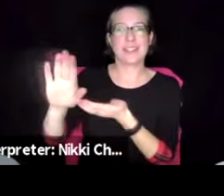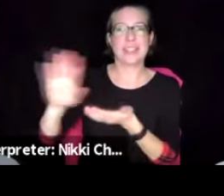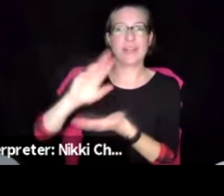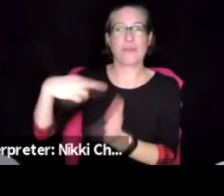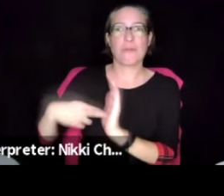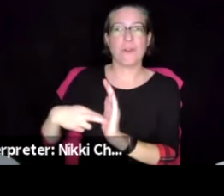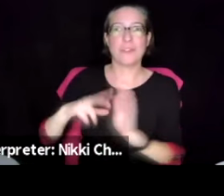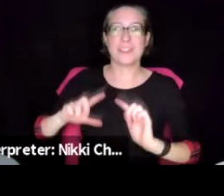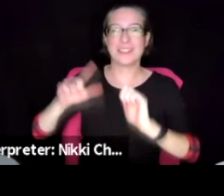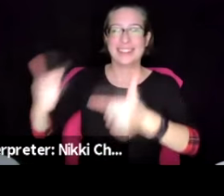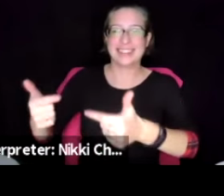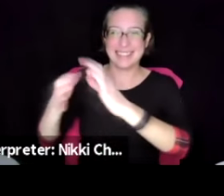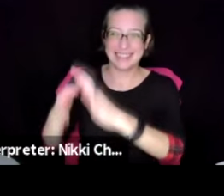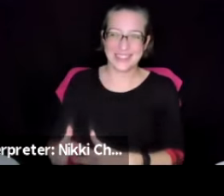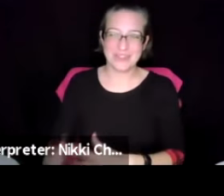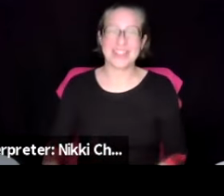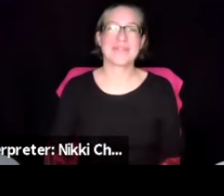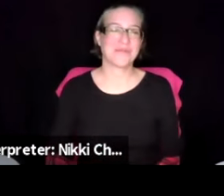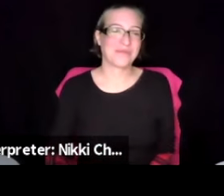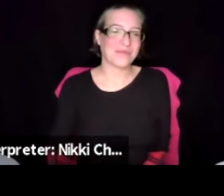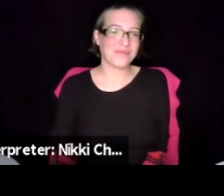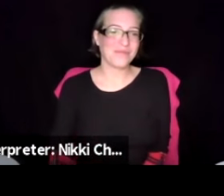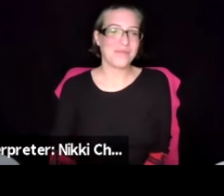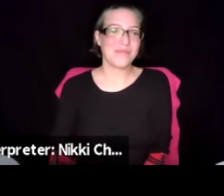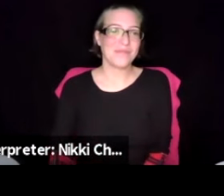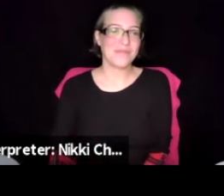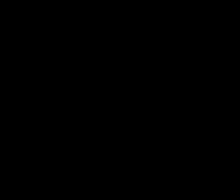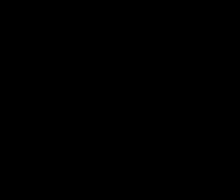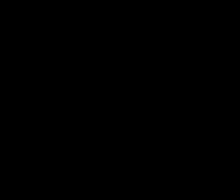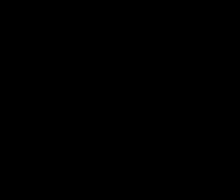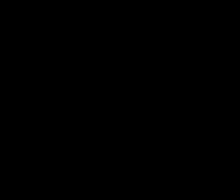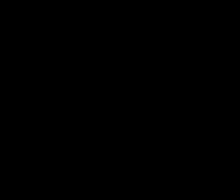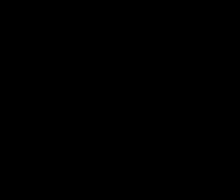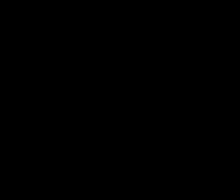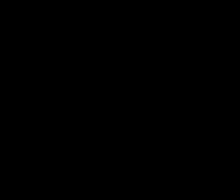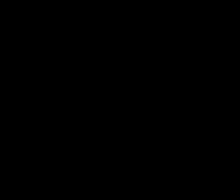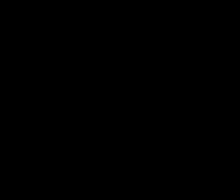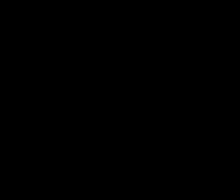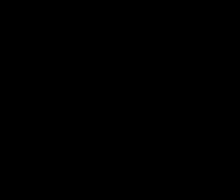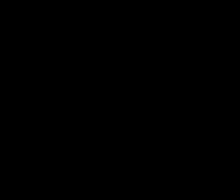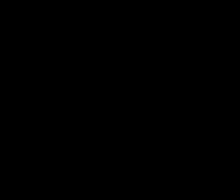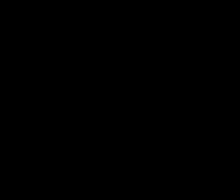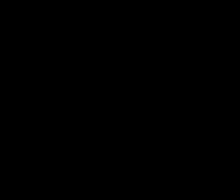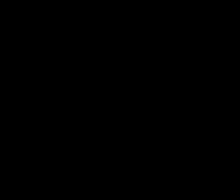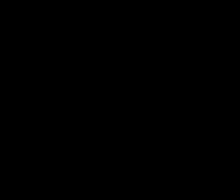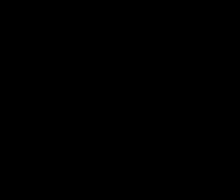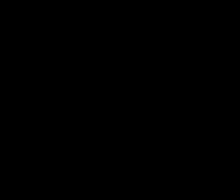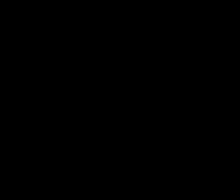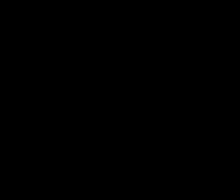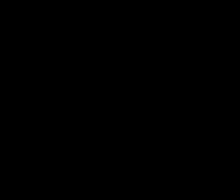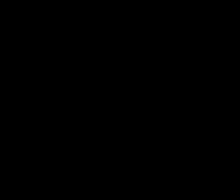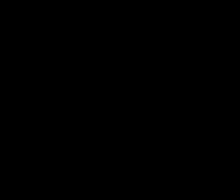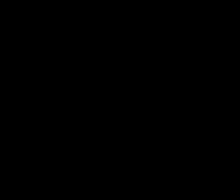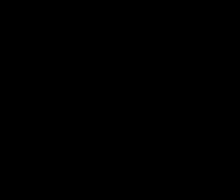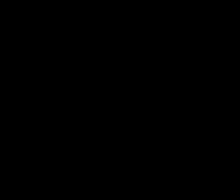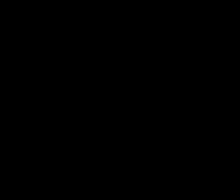Next, we want to introduce you to our group within RISE and YEE. We are called Student Advocates for Sexual Health, or SASH for short, and